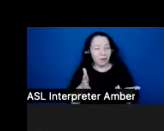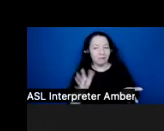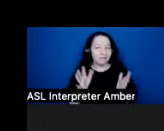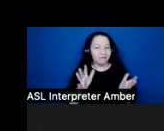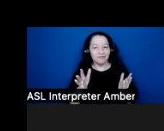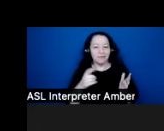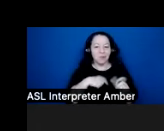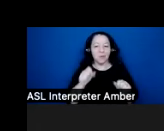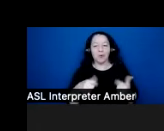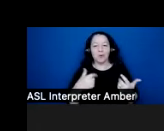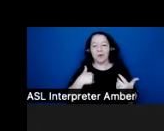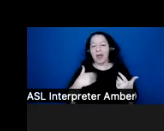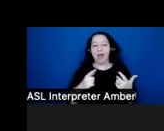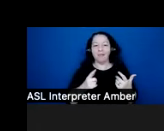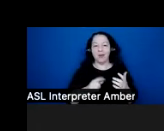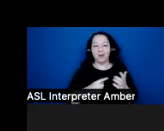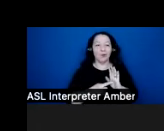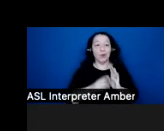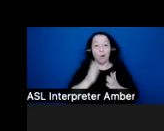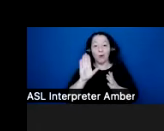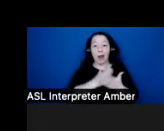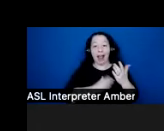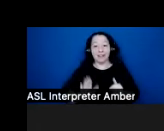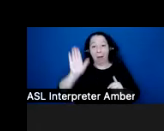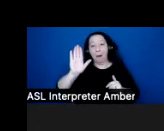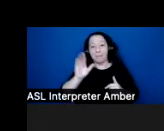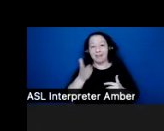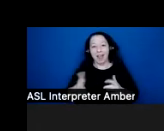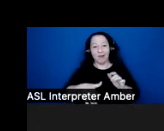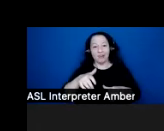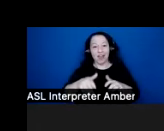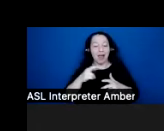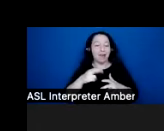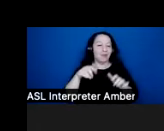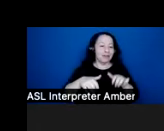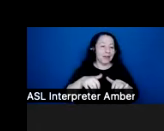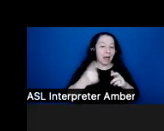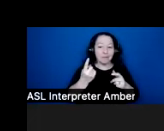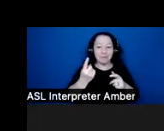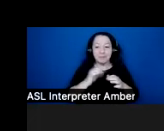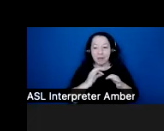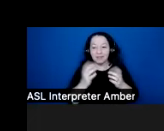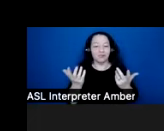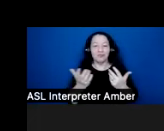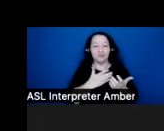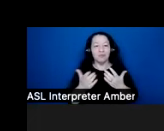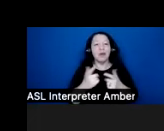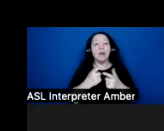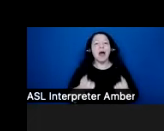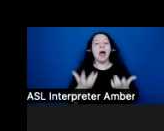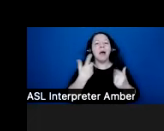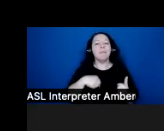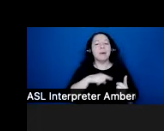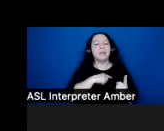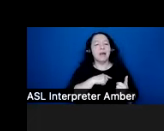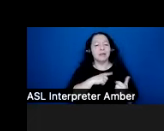we could do show of hands in the chat, or you can type something in there if you want, but how many of us have ended up in